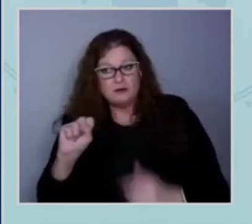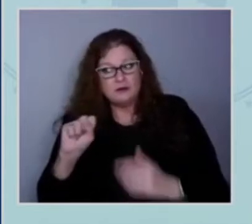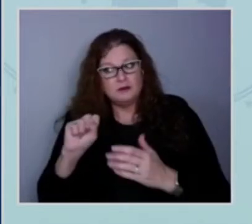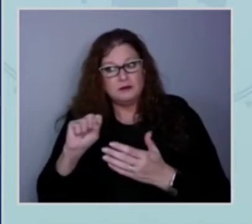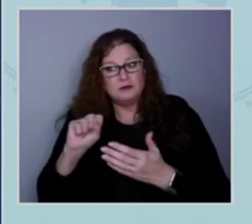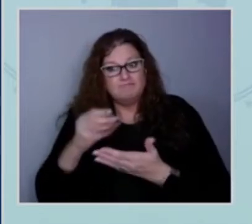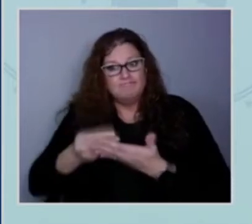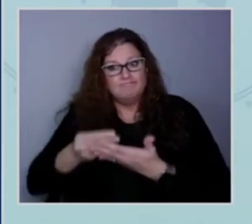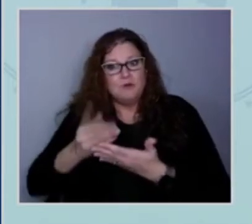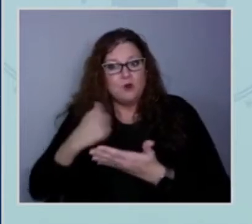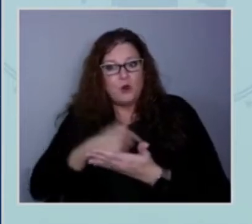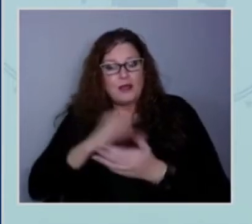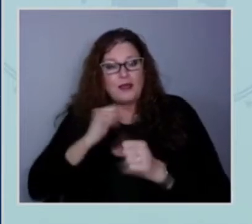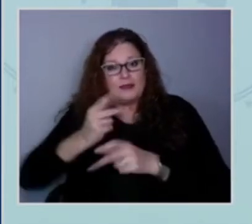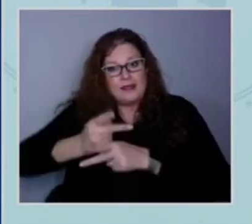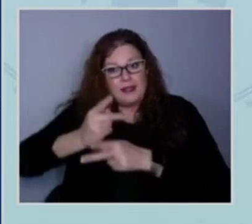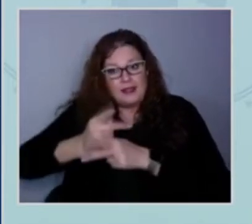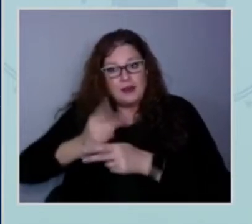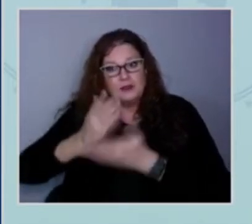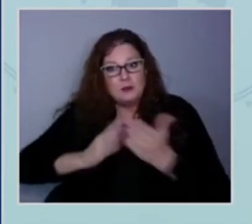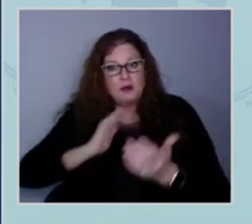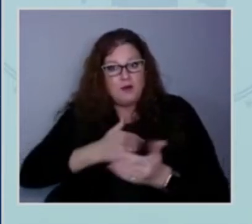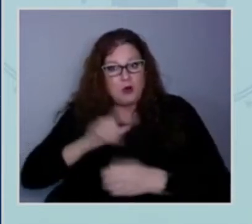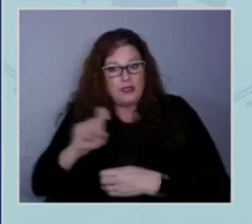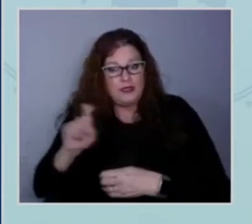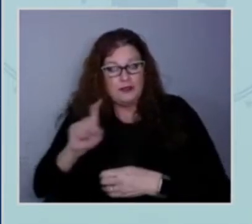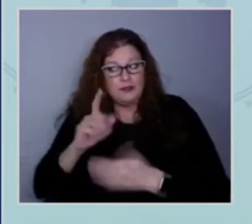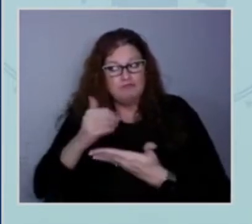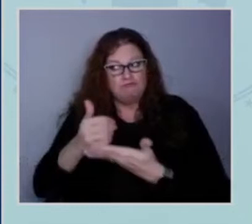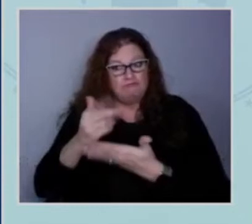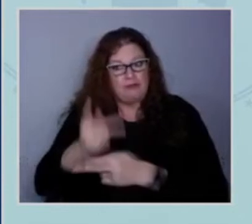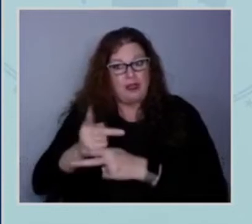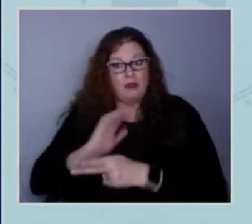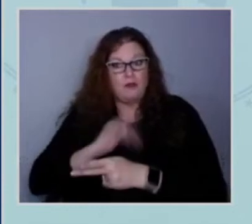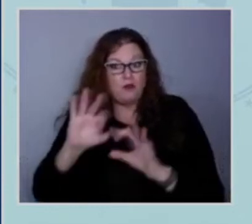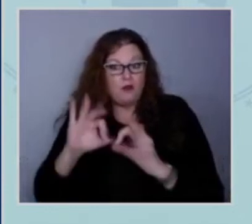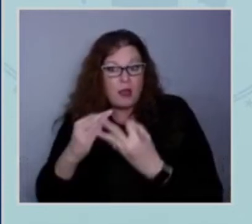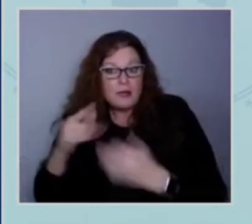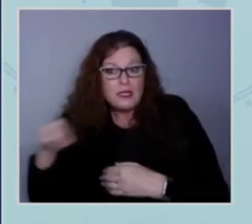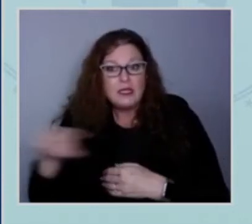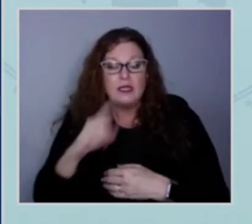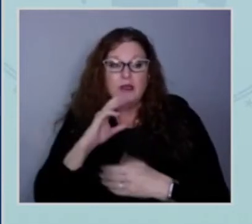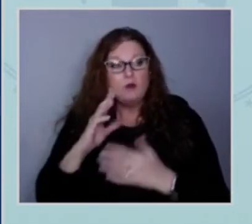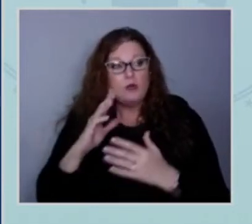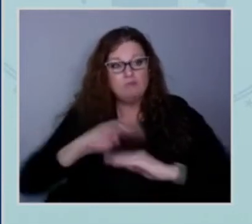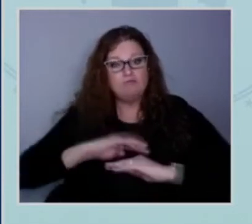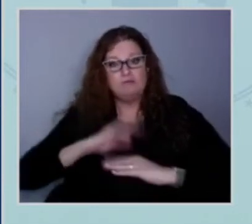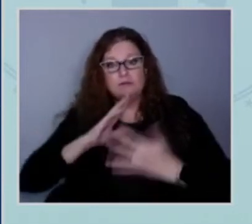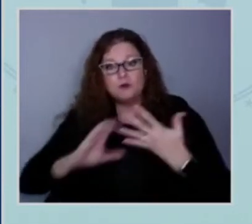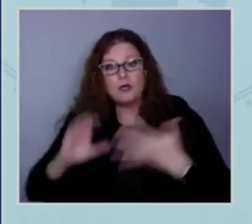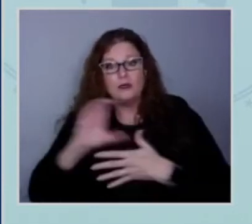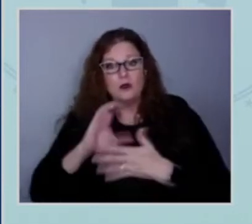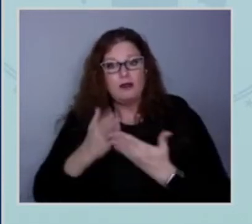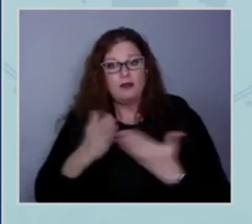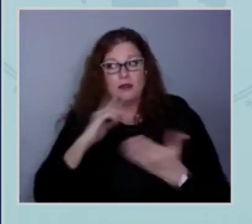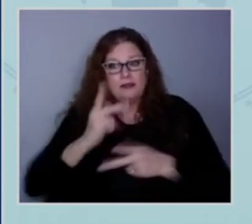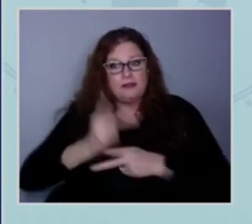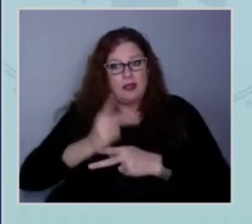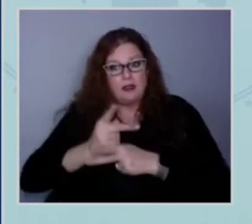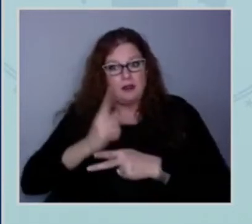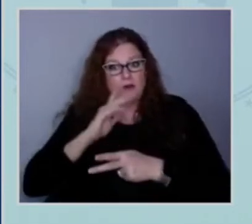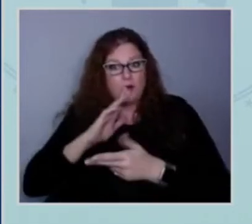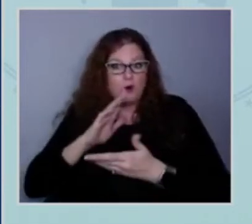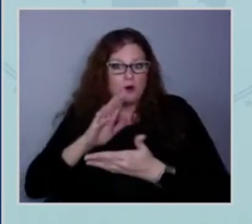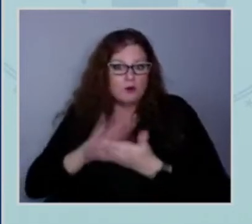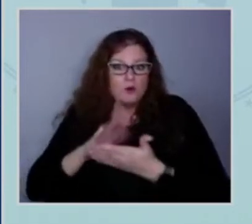that we can get some type of stimulus package where we, again, can take care of some of our needs of our family, where we